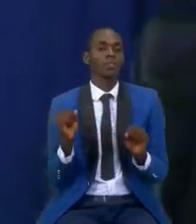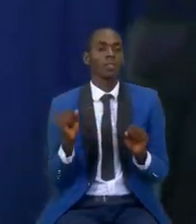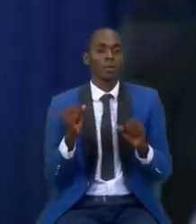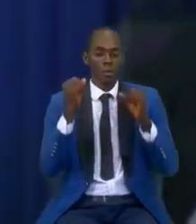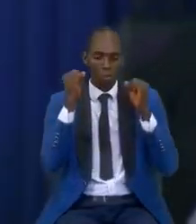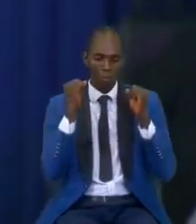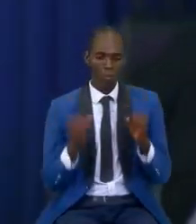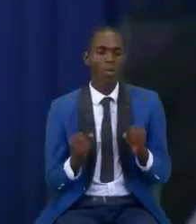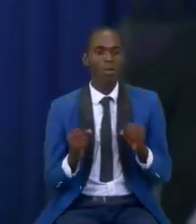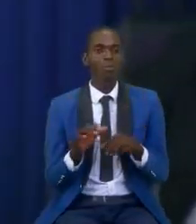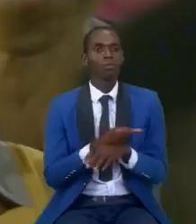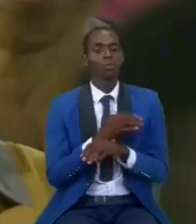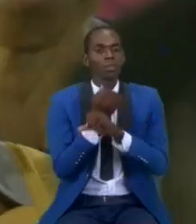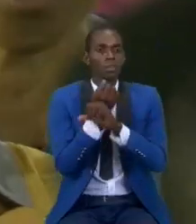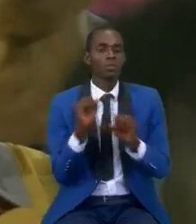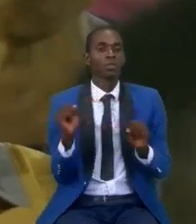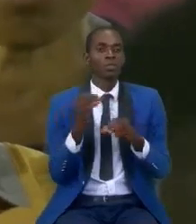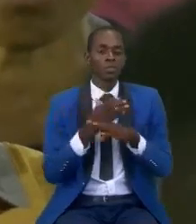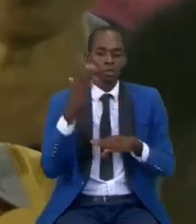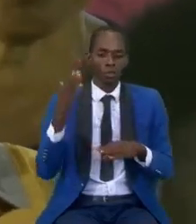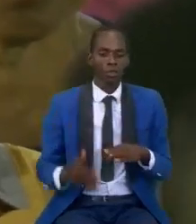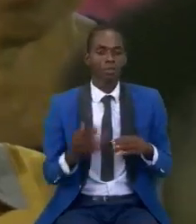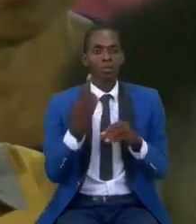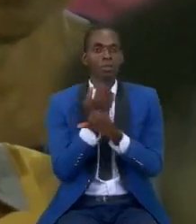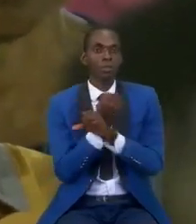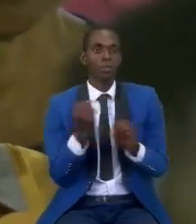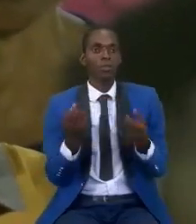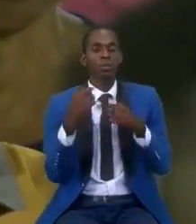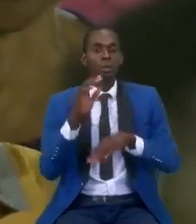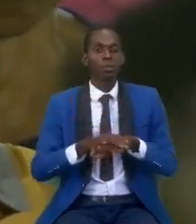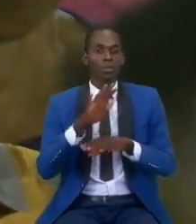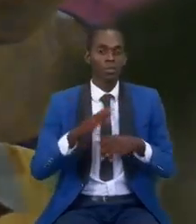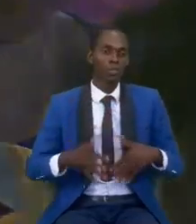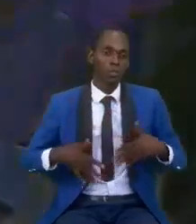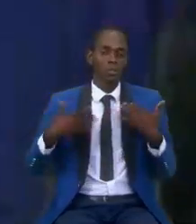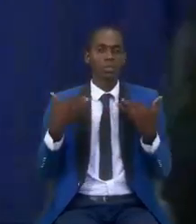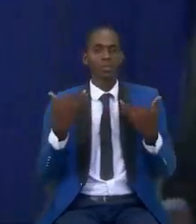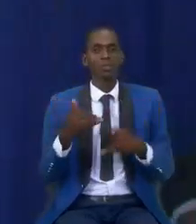coming upon your life tonight in Jesus' name. But remember, remember, remember,